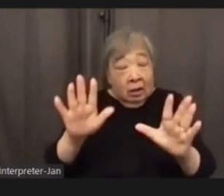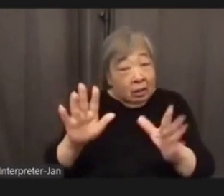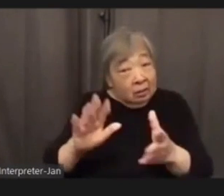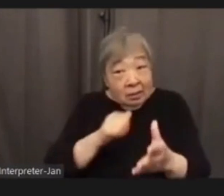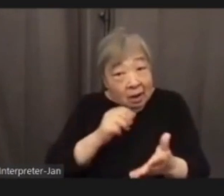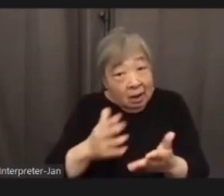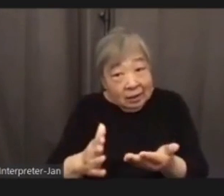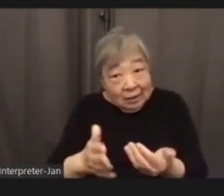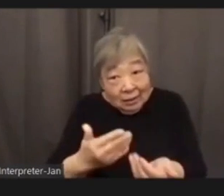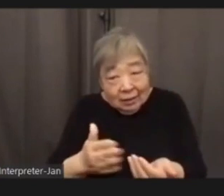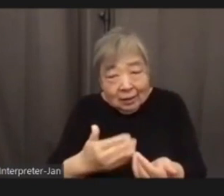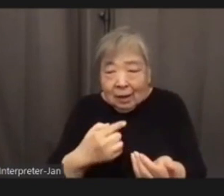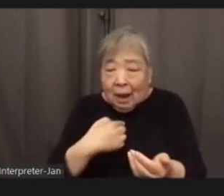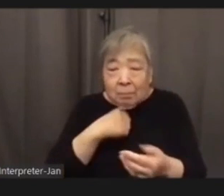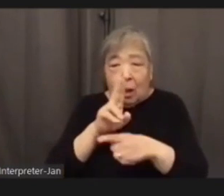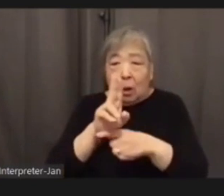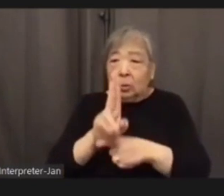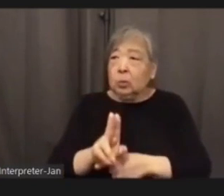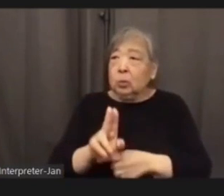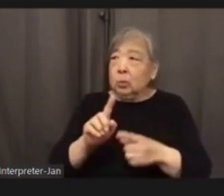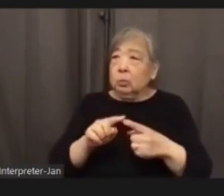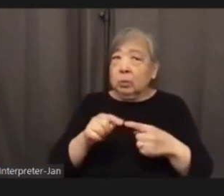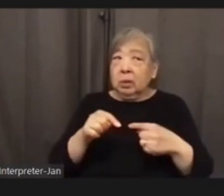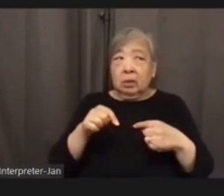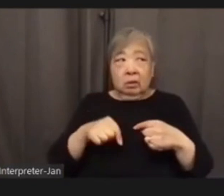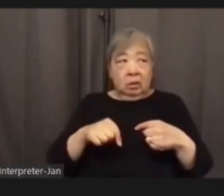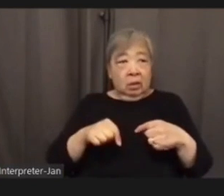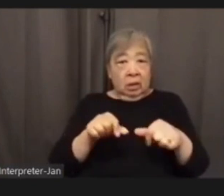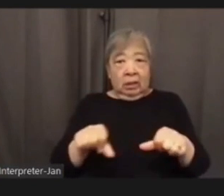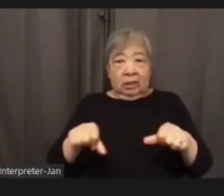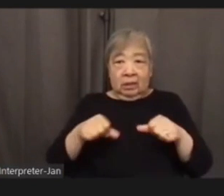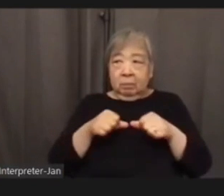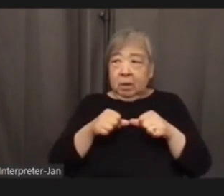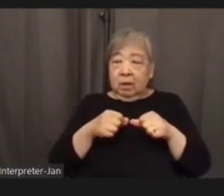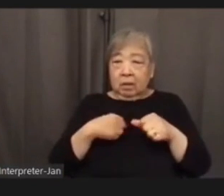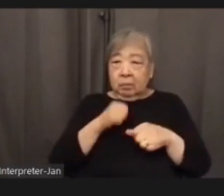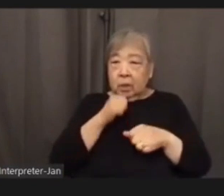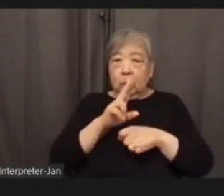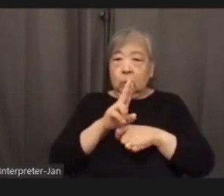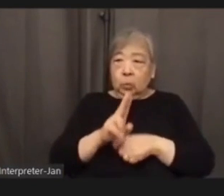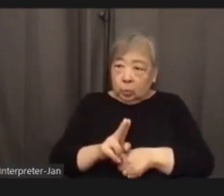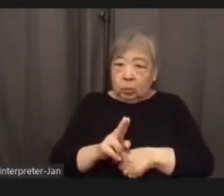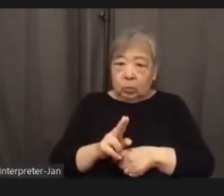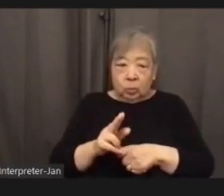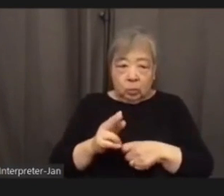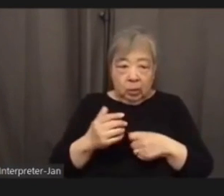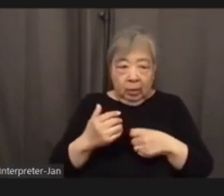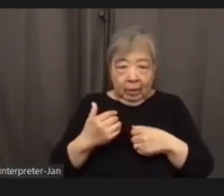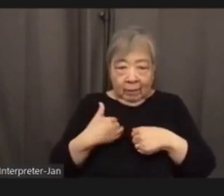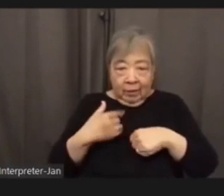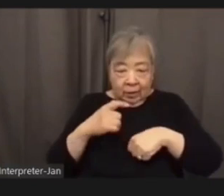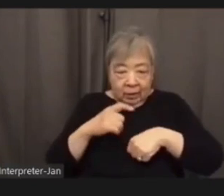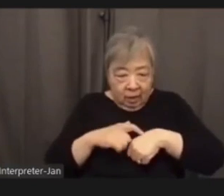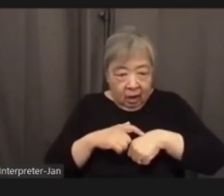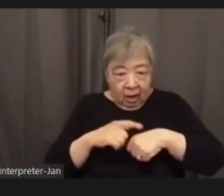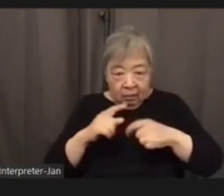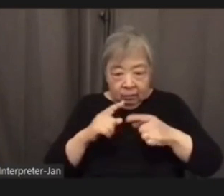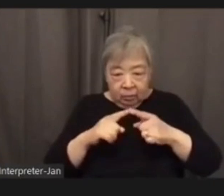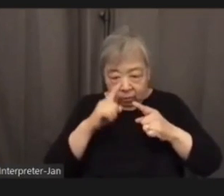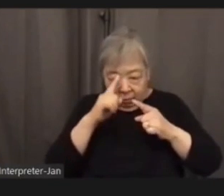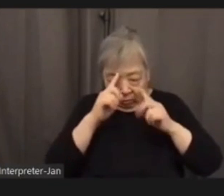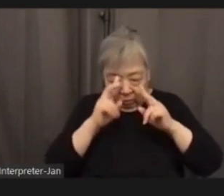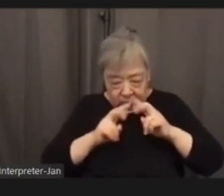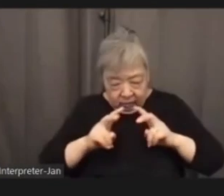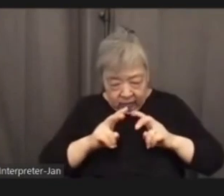I'm not used to being in that space and having the time to really look and dig deep into my own